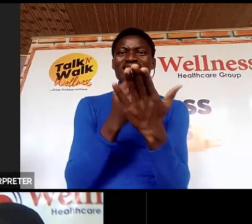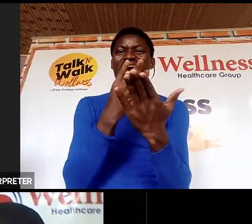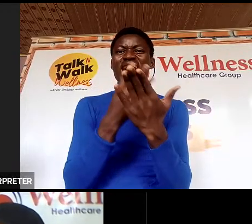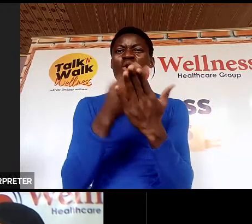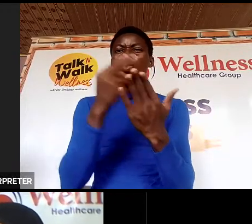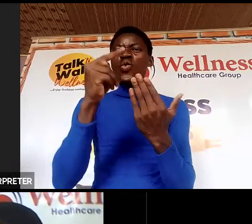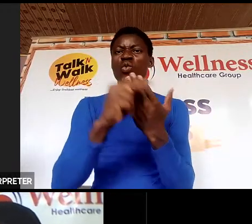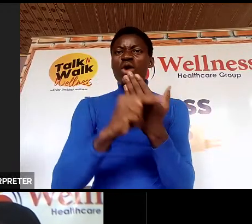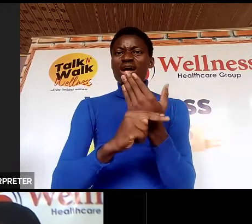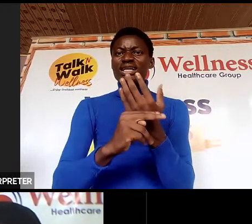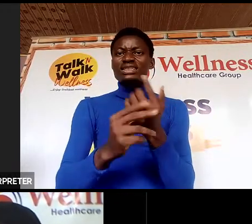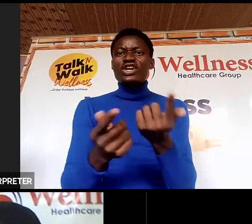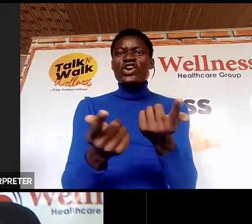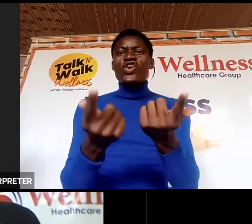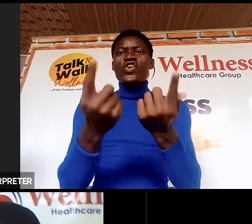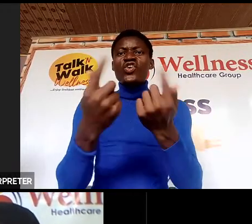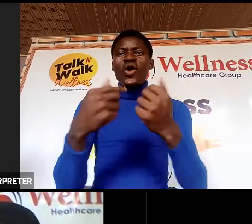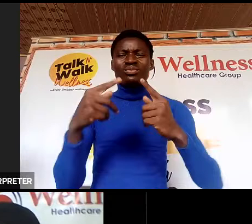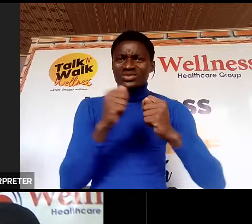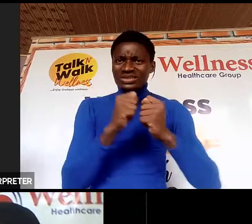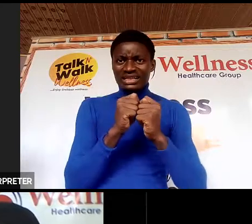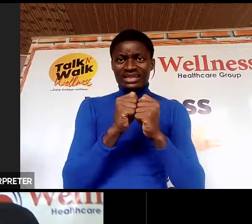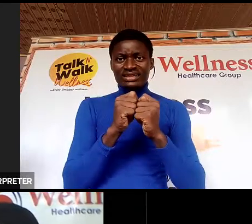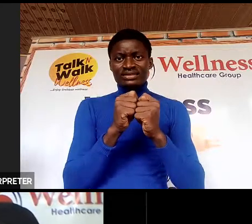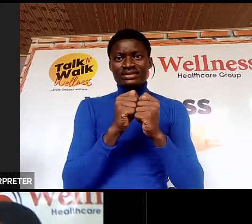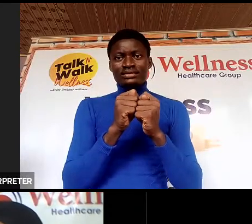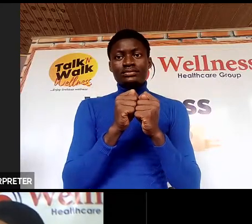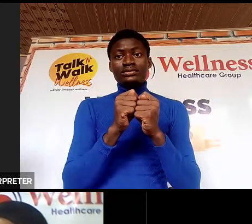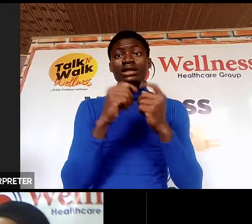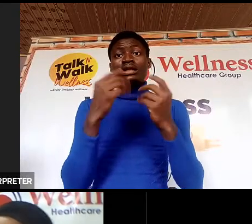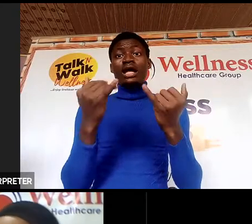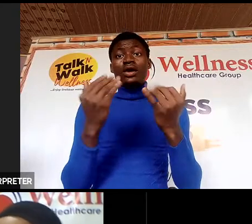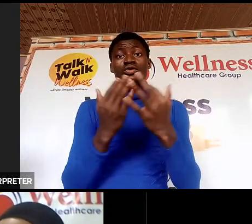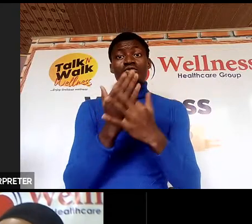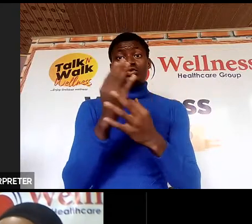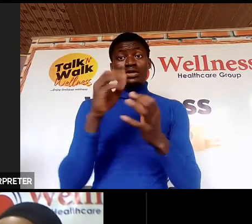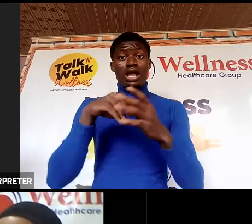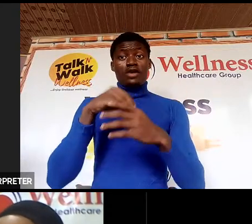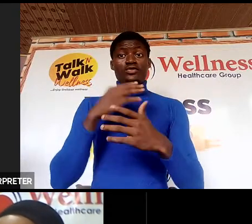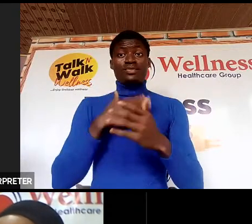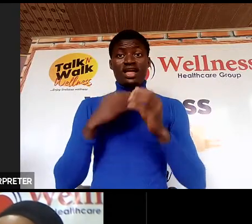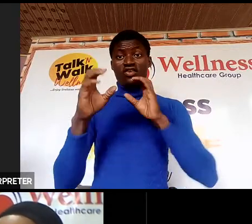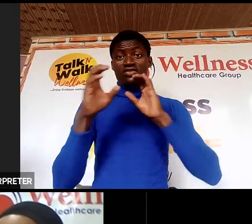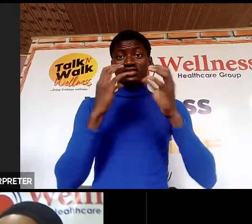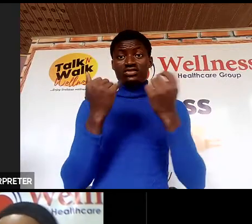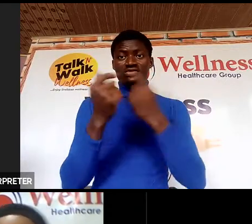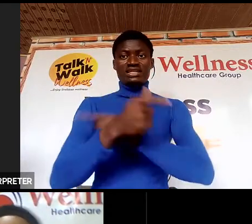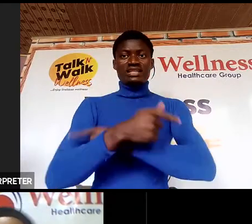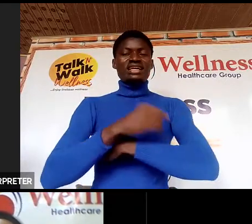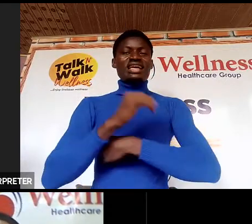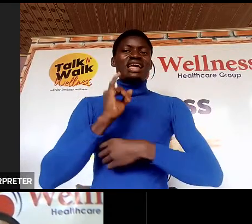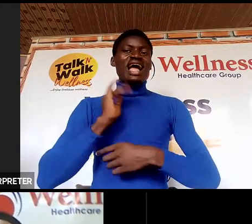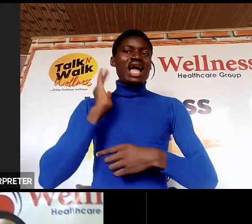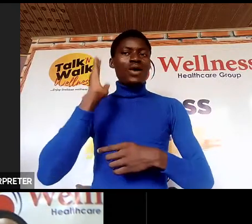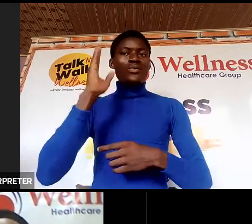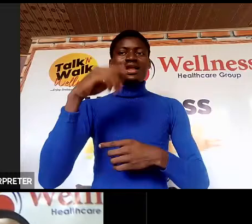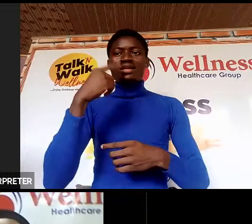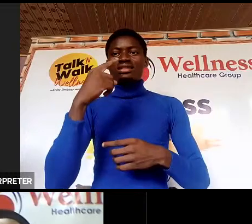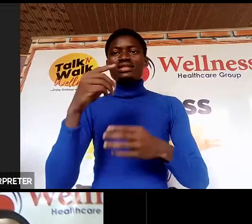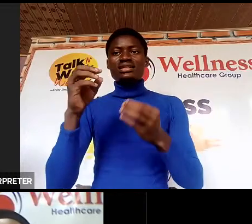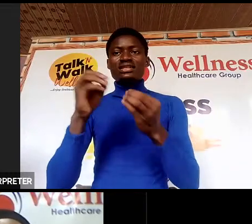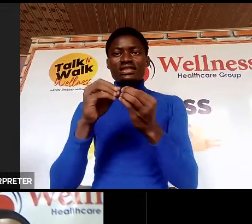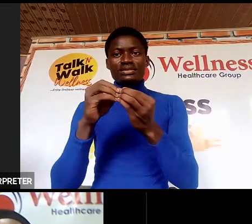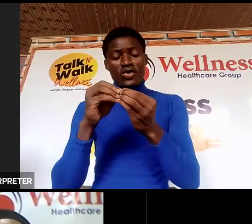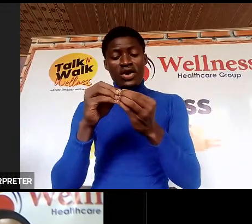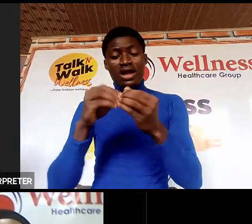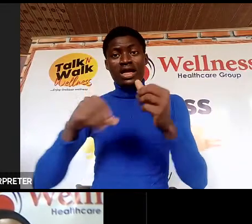And probably throughout my conversation today, you're going to hear me say a lot about financial discipline, being